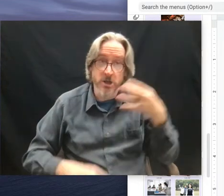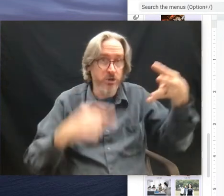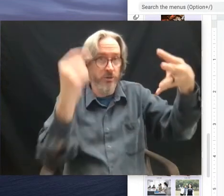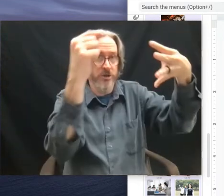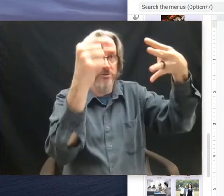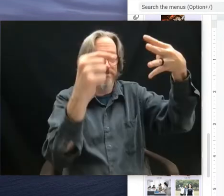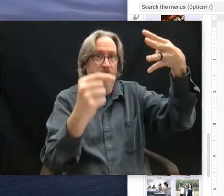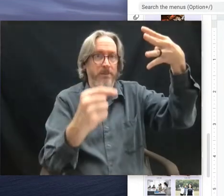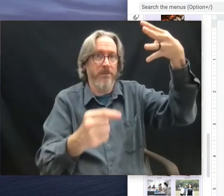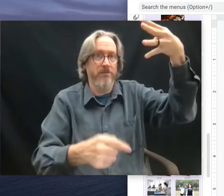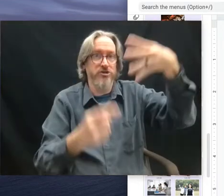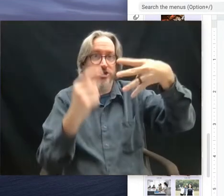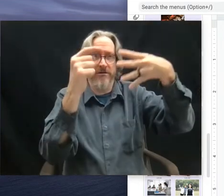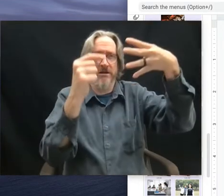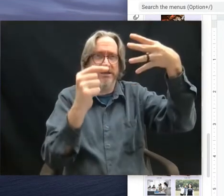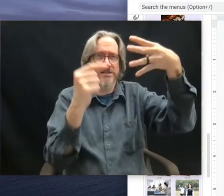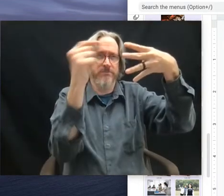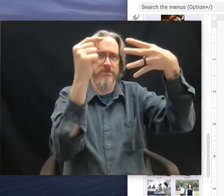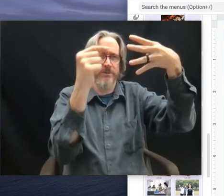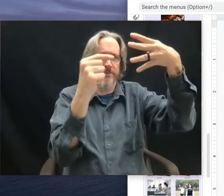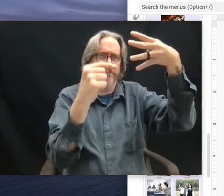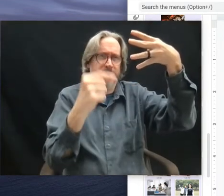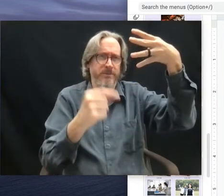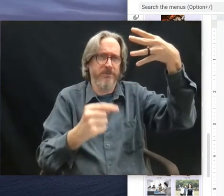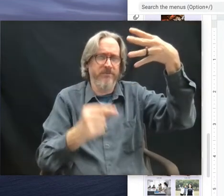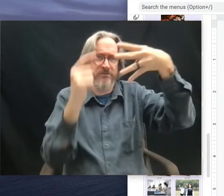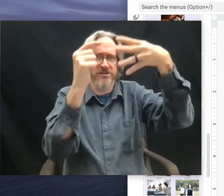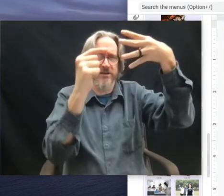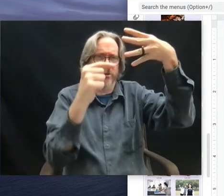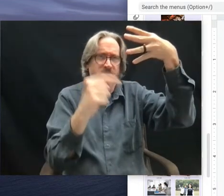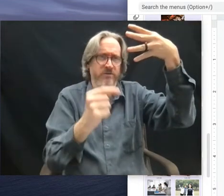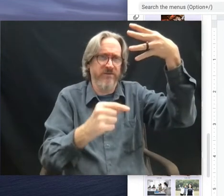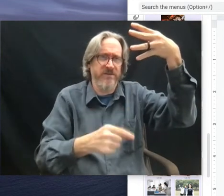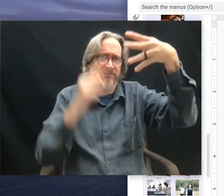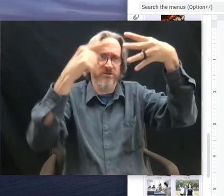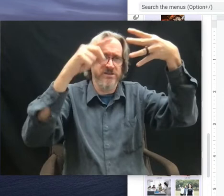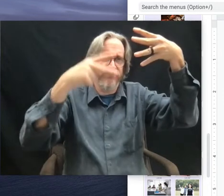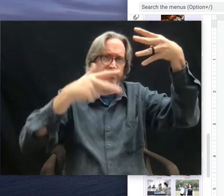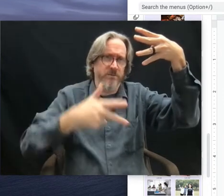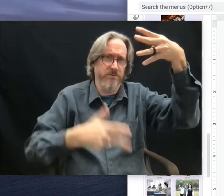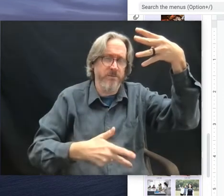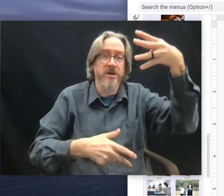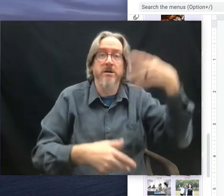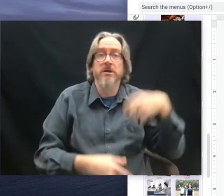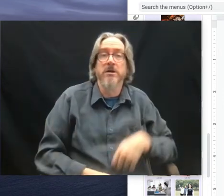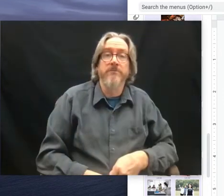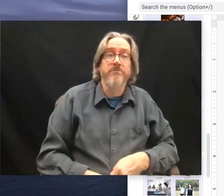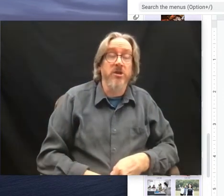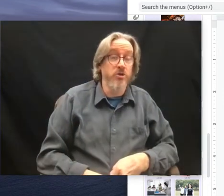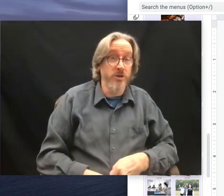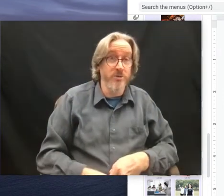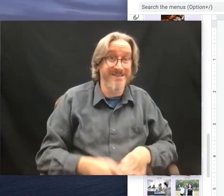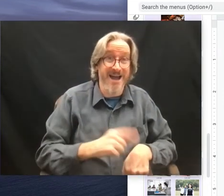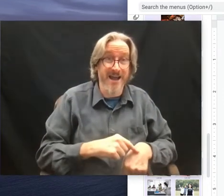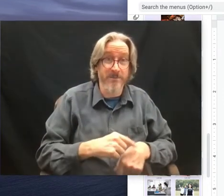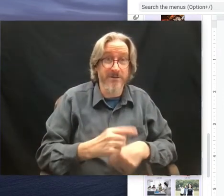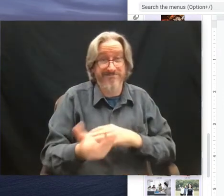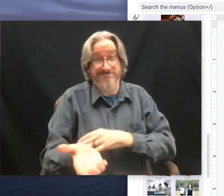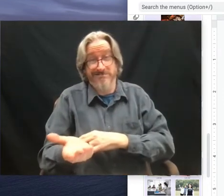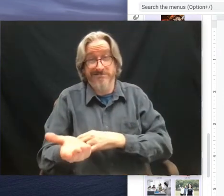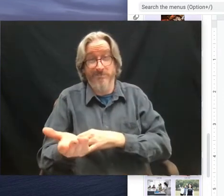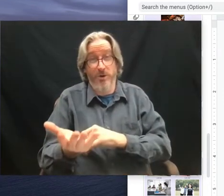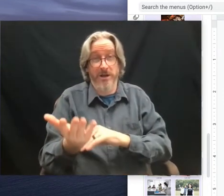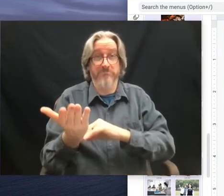easy. You can use generic list, first, second, third, fourth, fifth, first, seventh, third. You can use